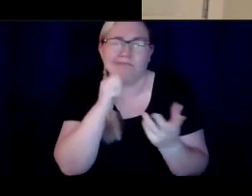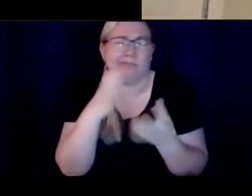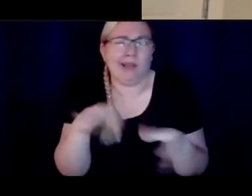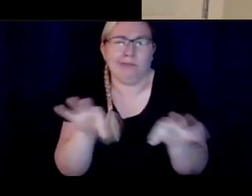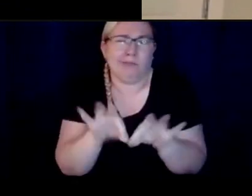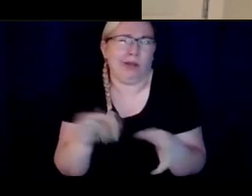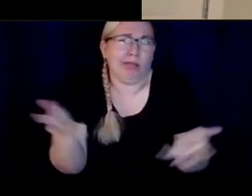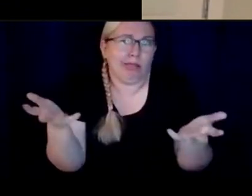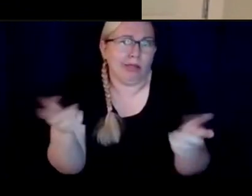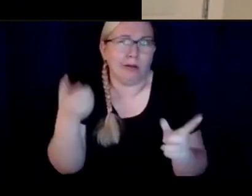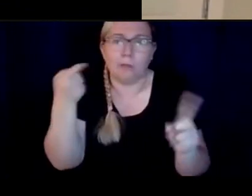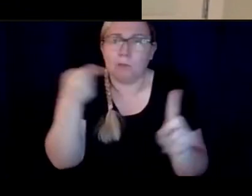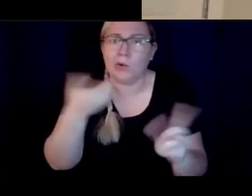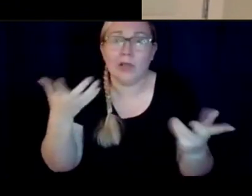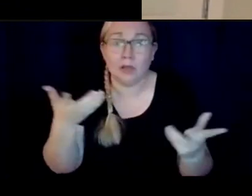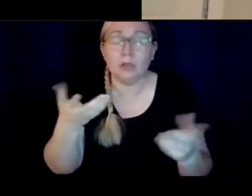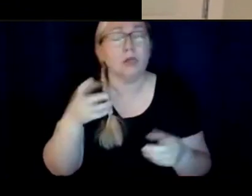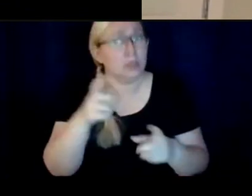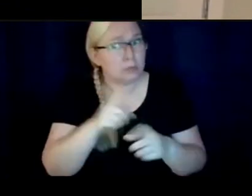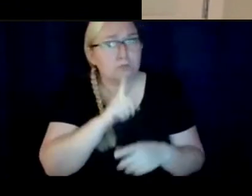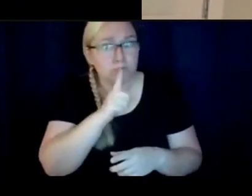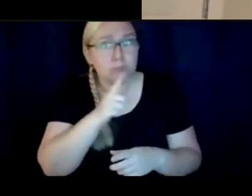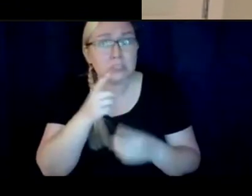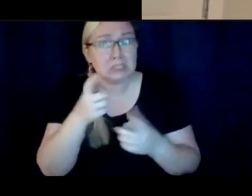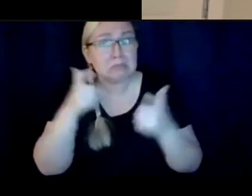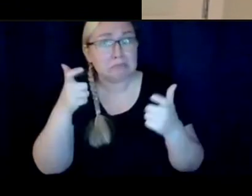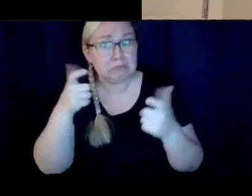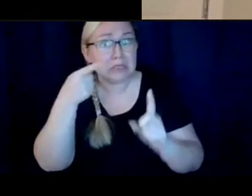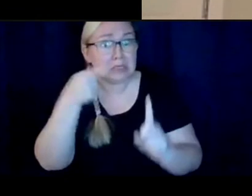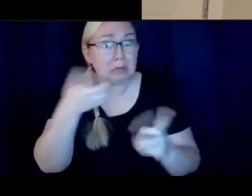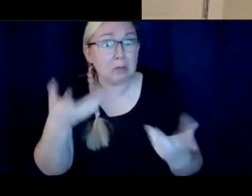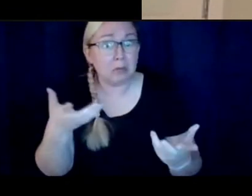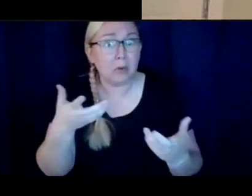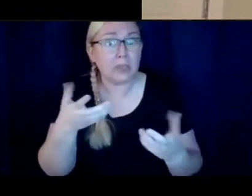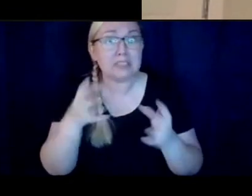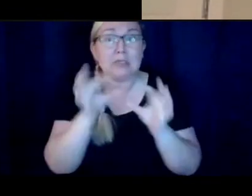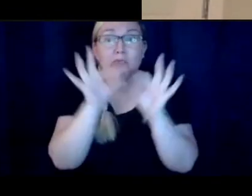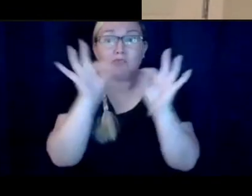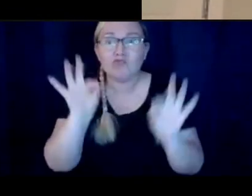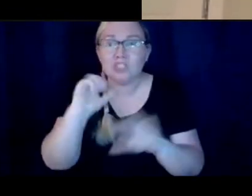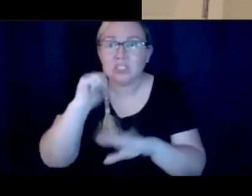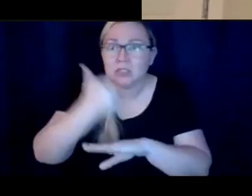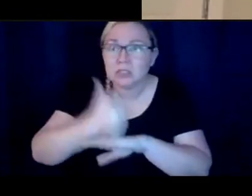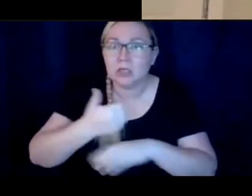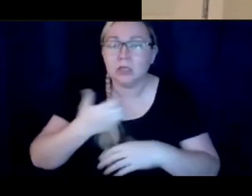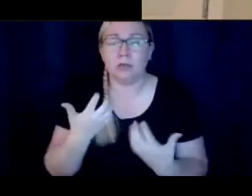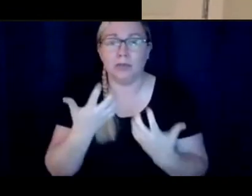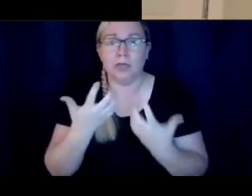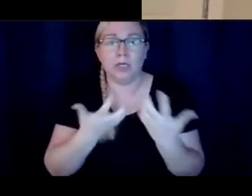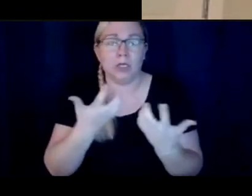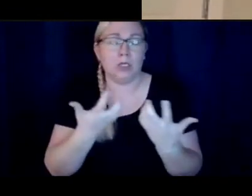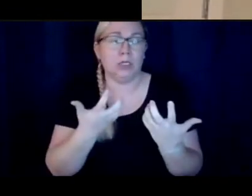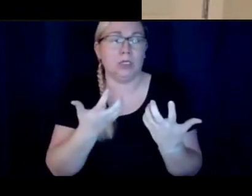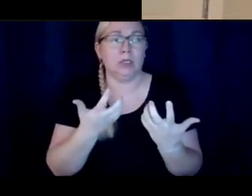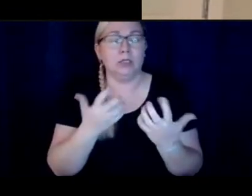Well, it is a big deal. It's about framing, right? It's about to reframe these